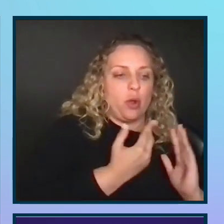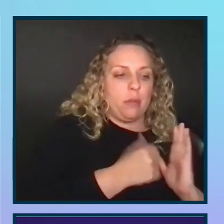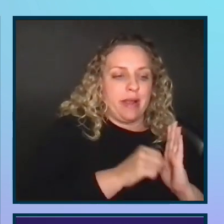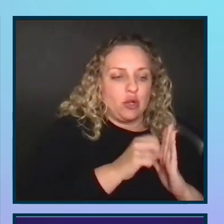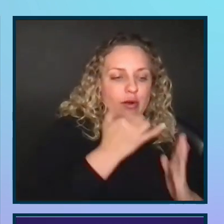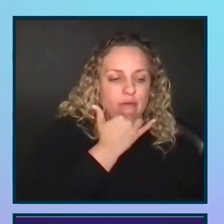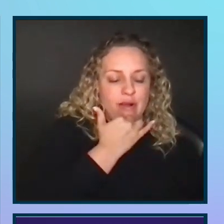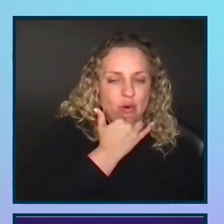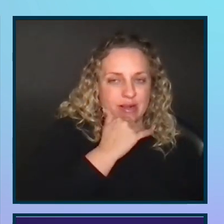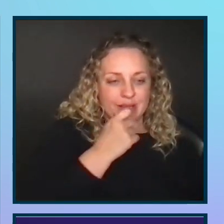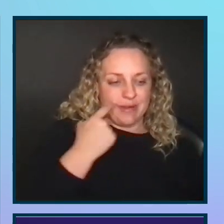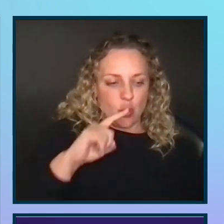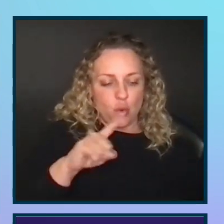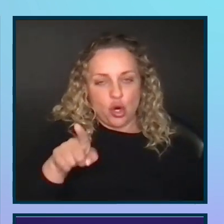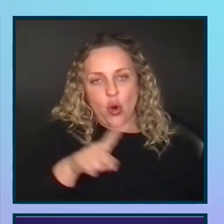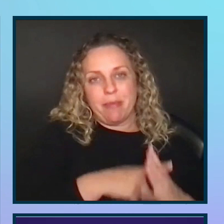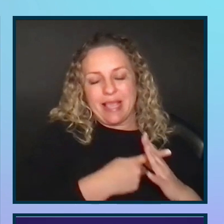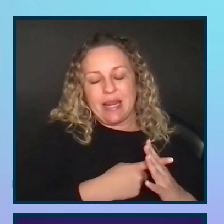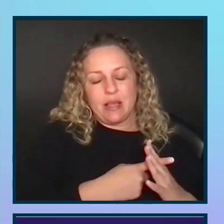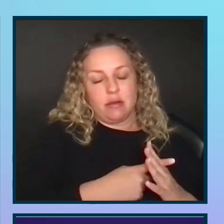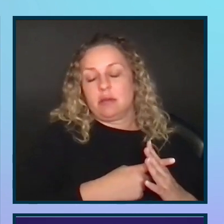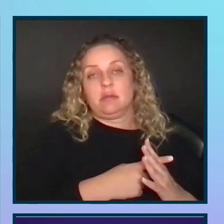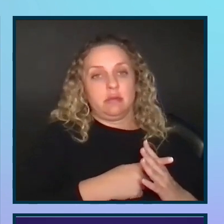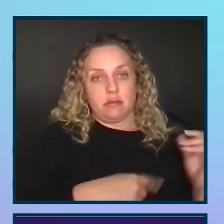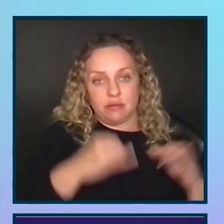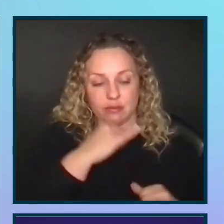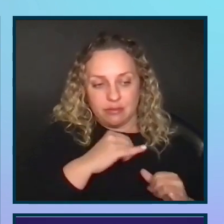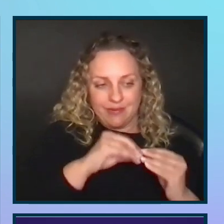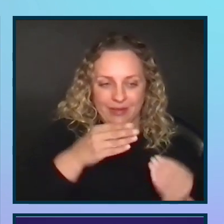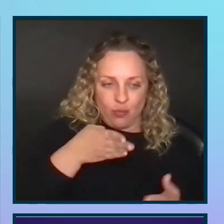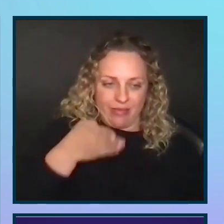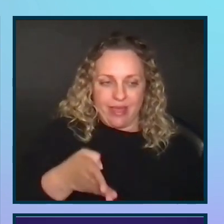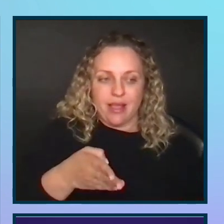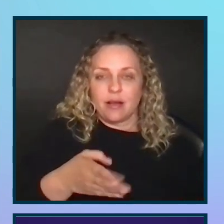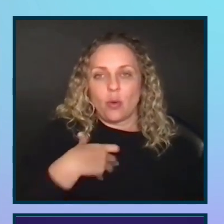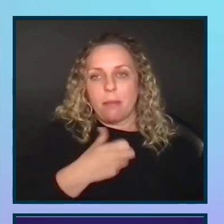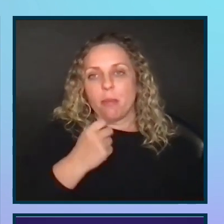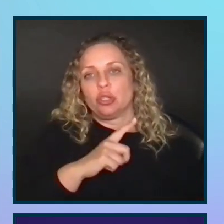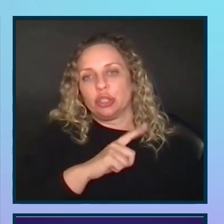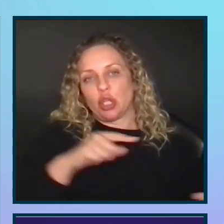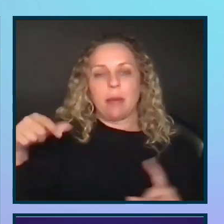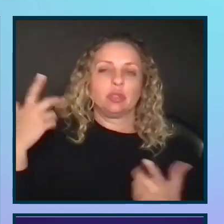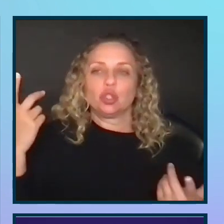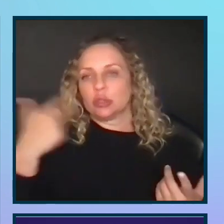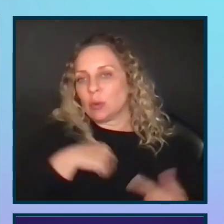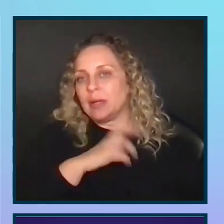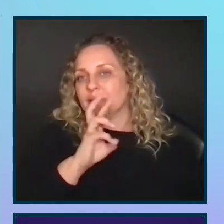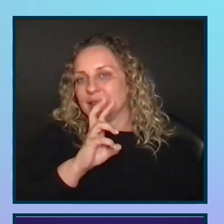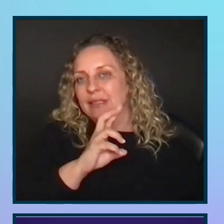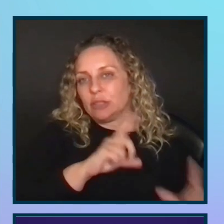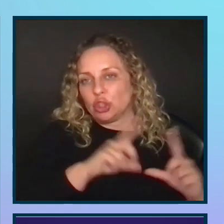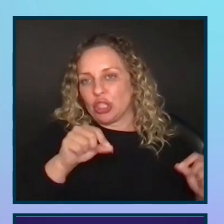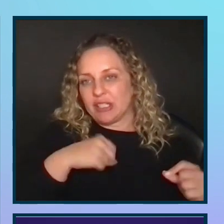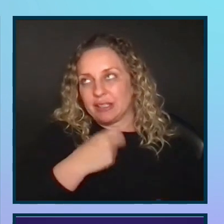error, something didn't work, you're at the beginning, rather than, we had multi-check capture. So like in this example, let's say there's 6 checks. That's a